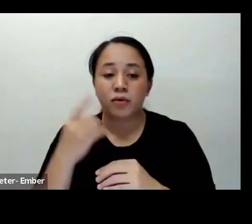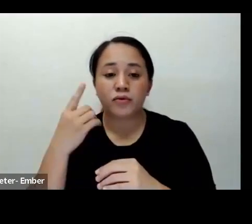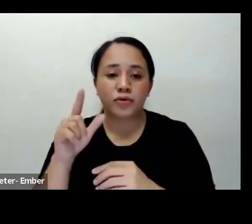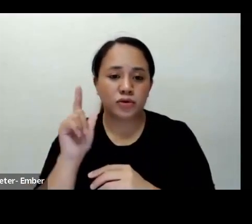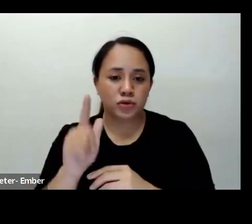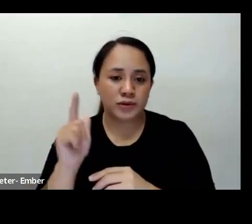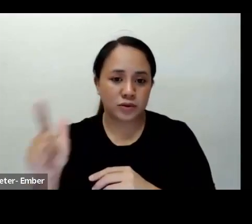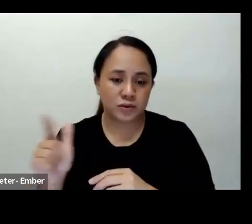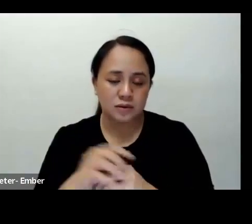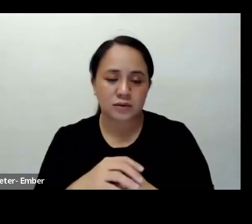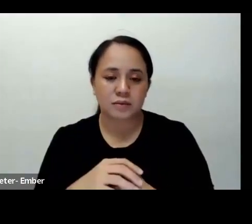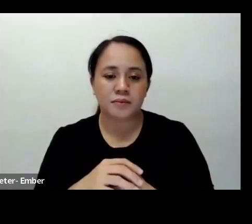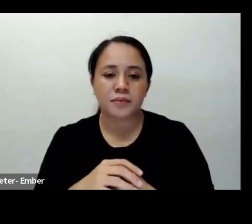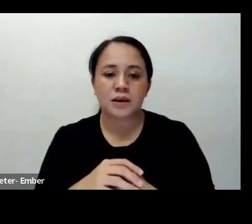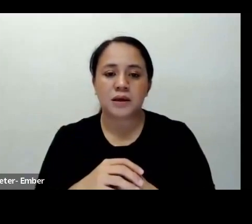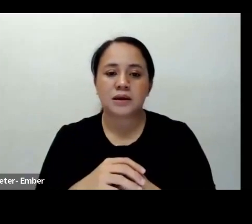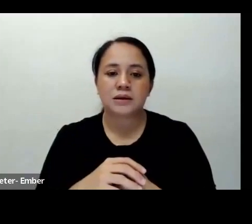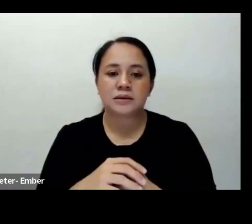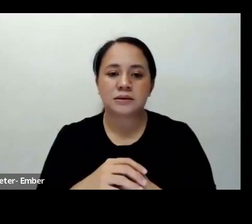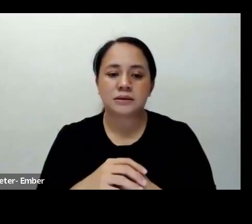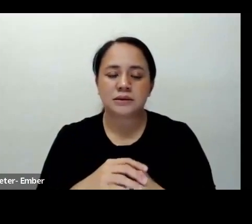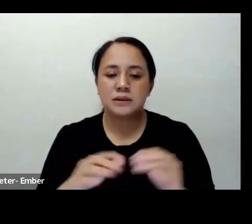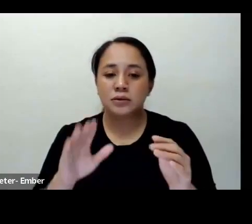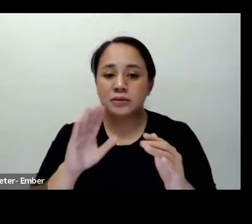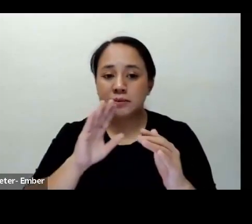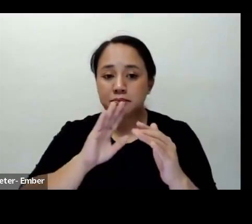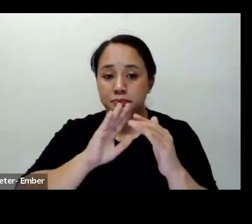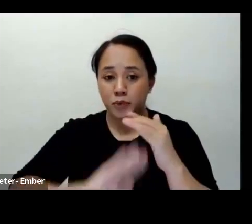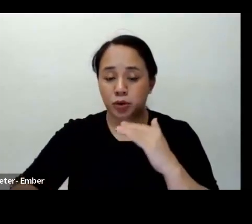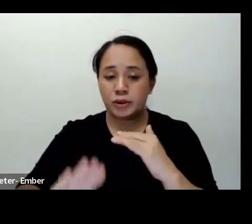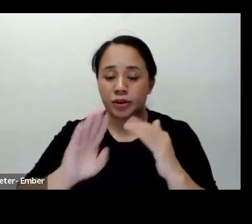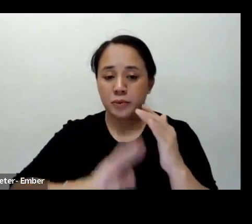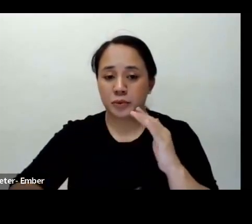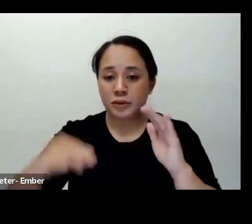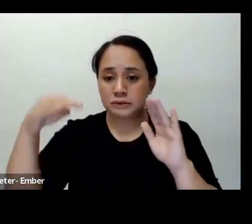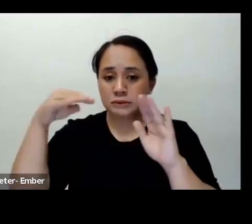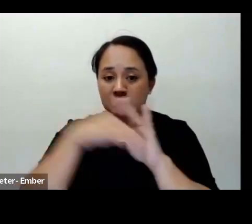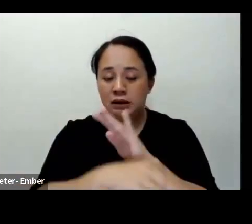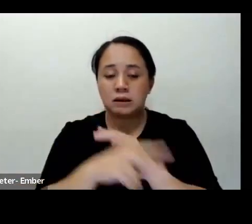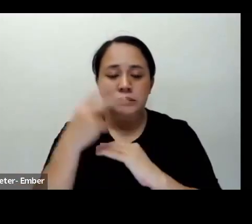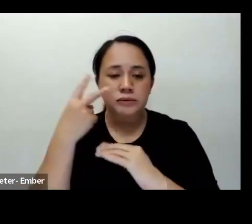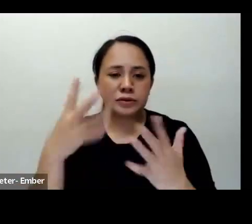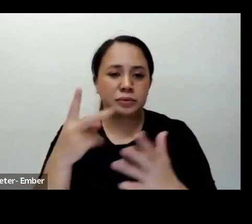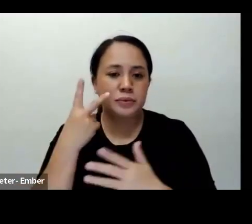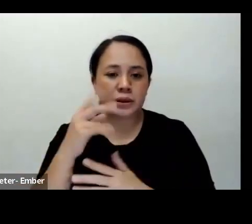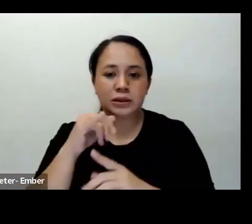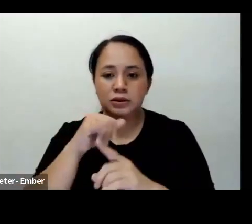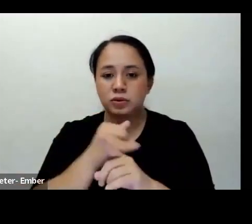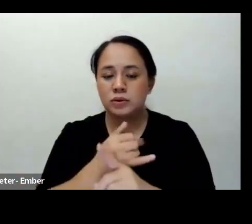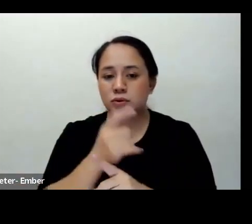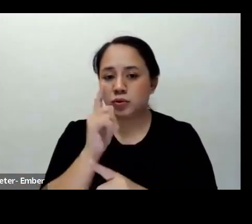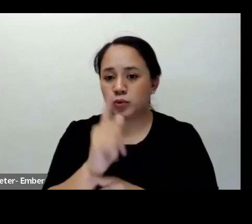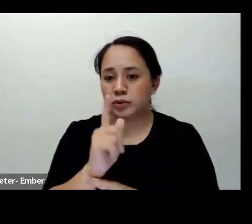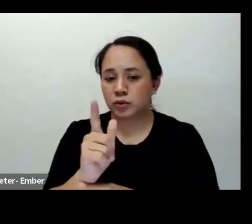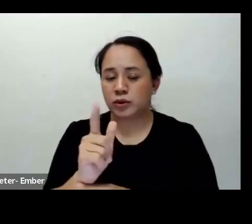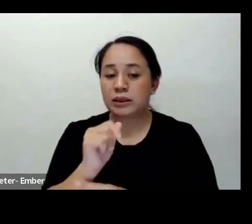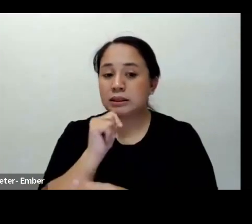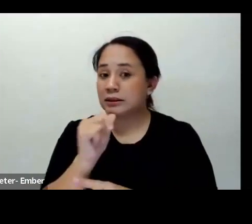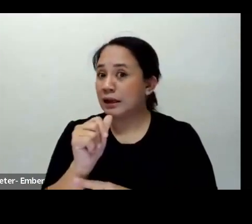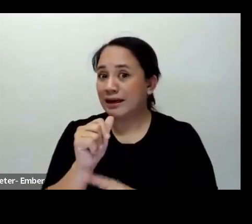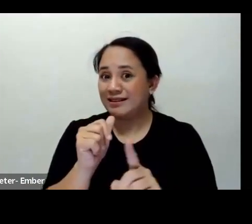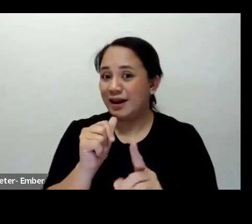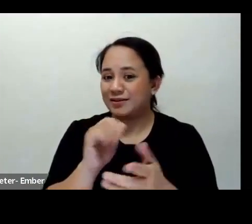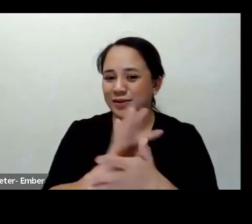2020. The birth decline was seen already in January 2020, not caused by